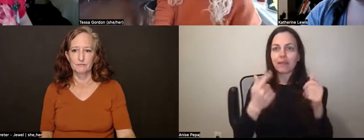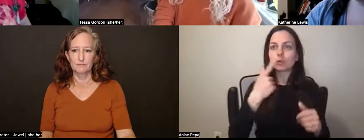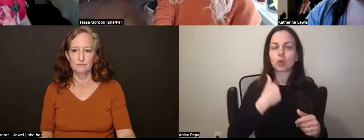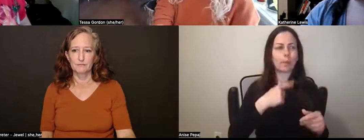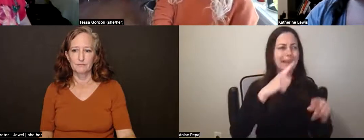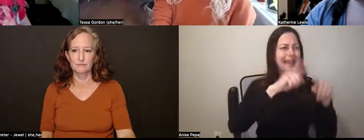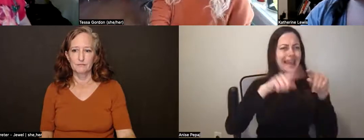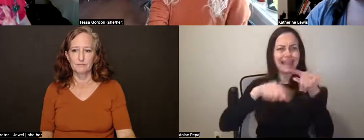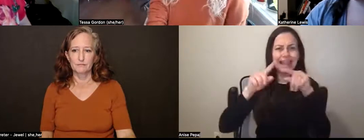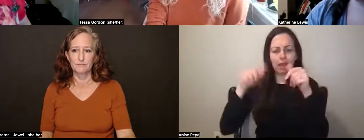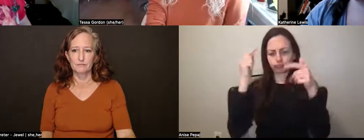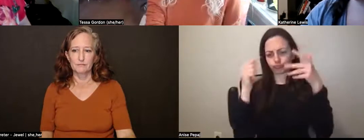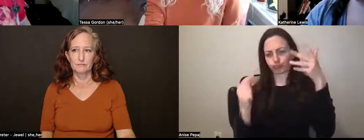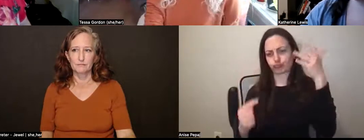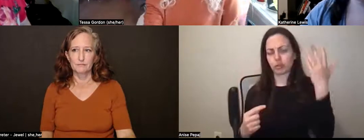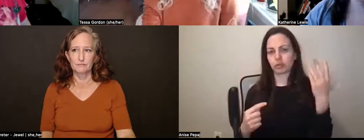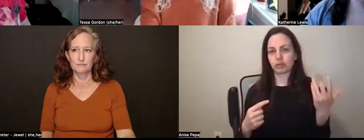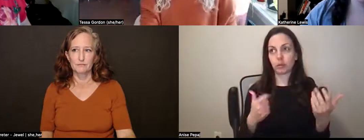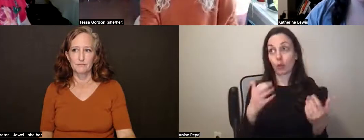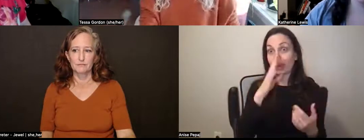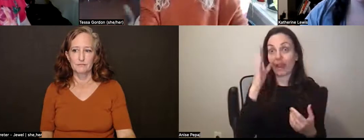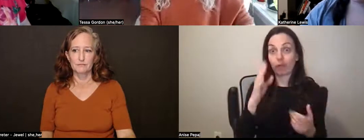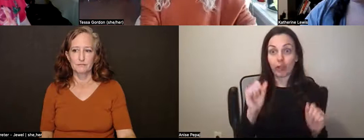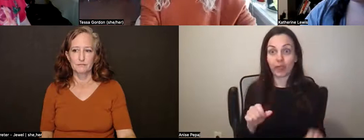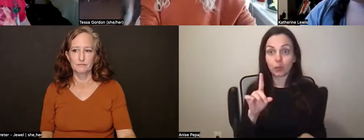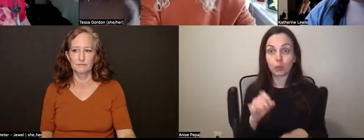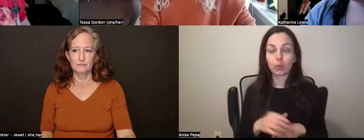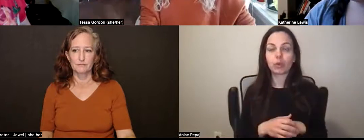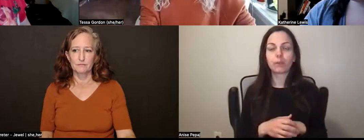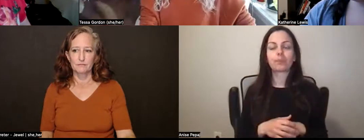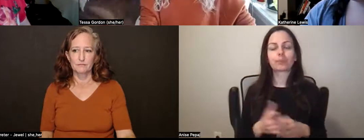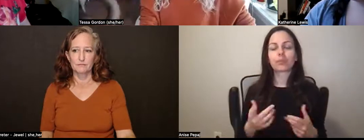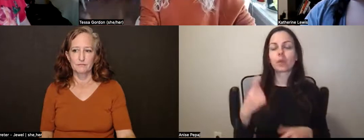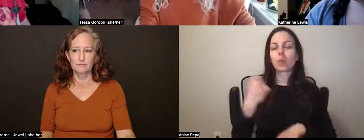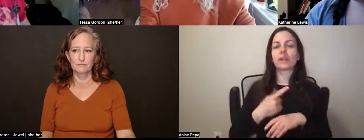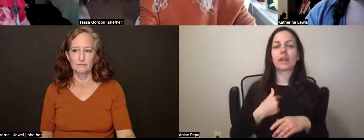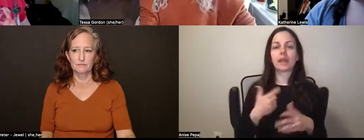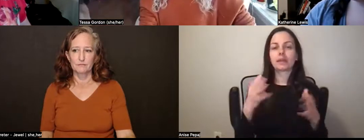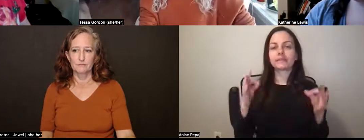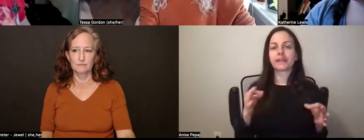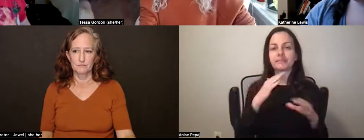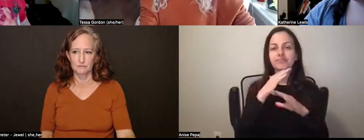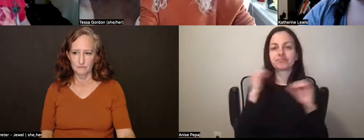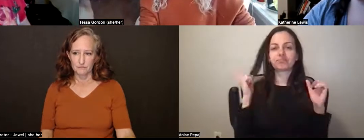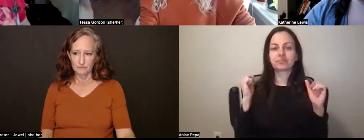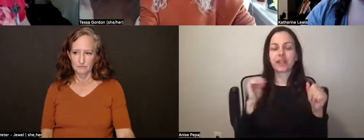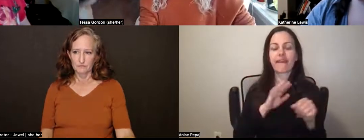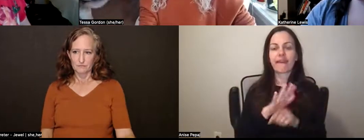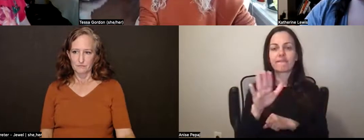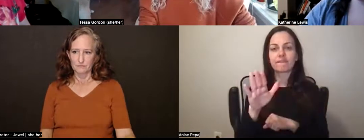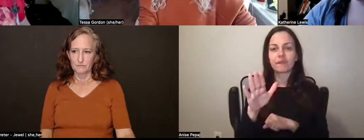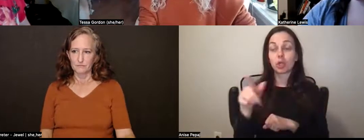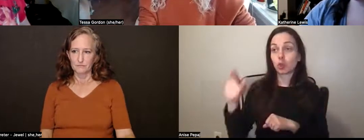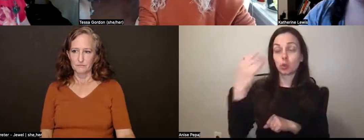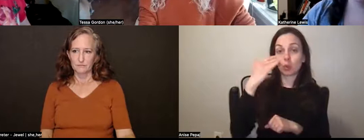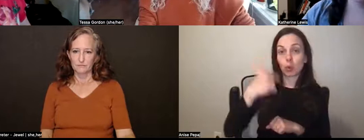or never would be able to. And then one day I just said, enough. You don't know me. I don't